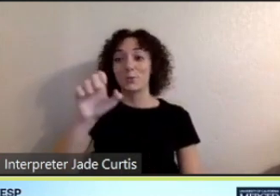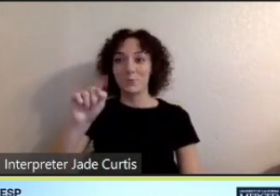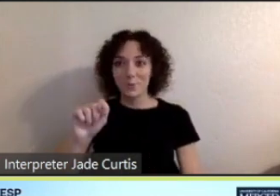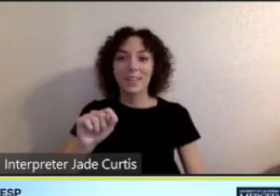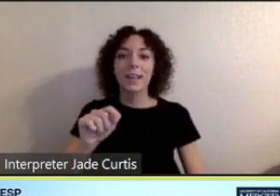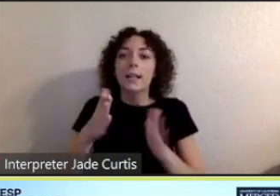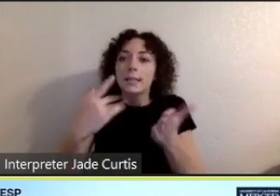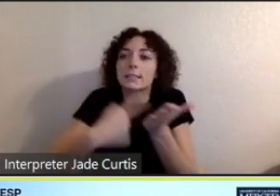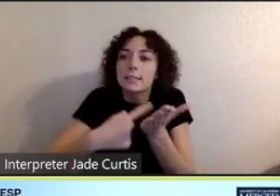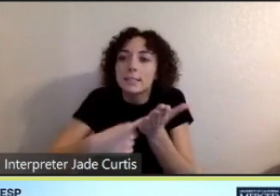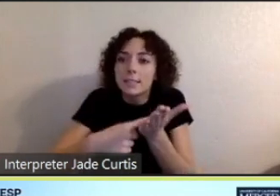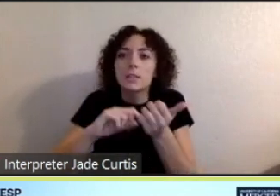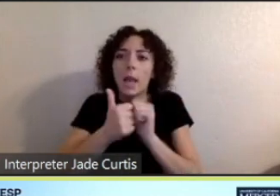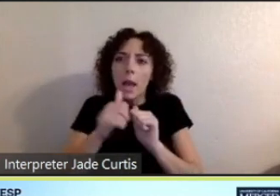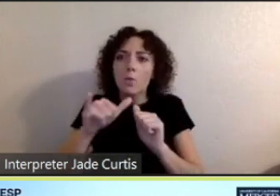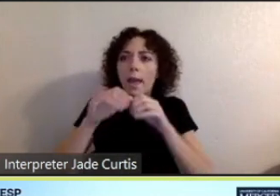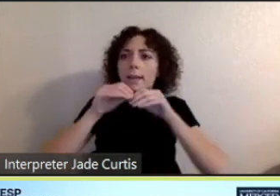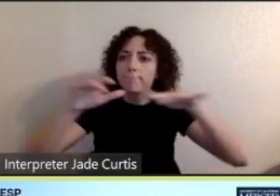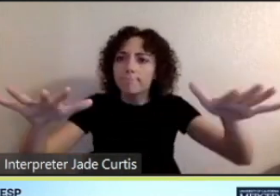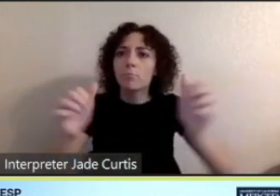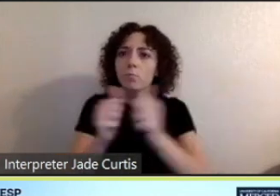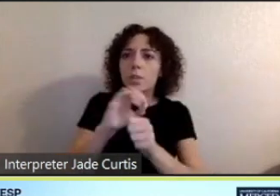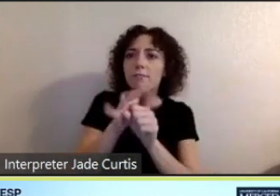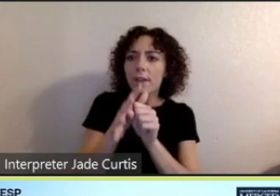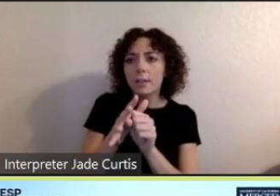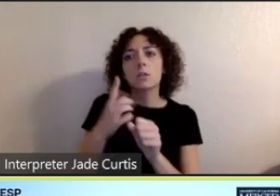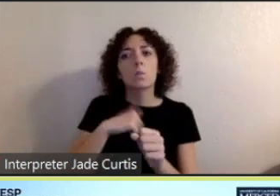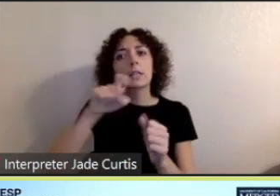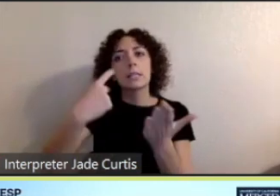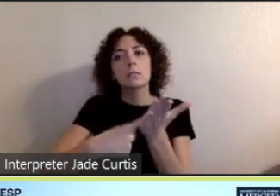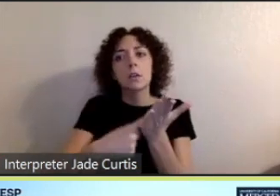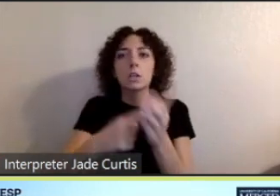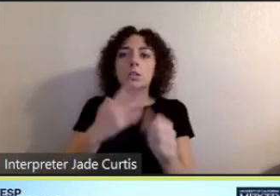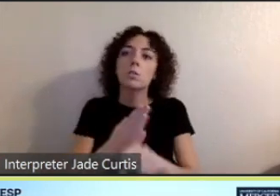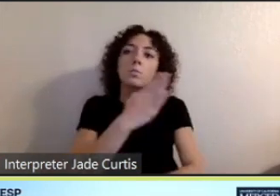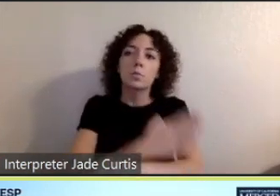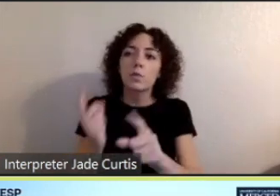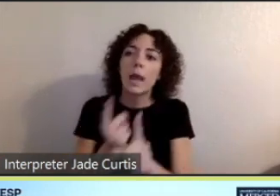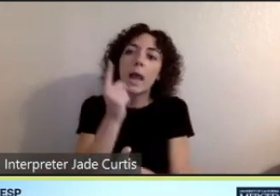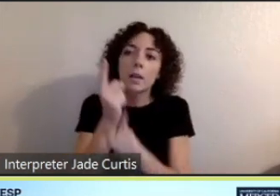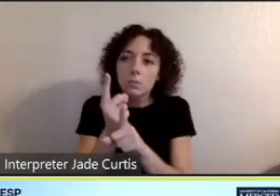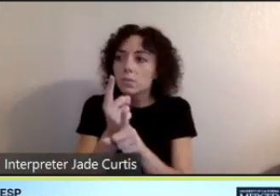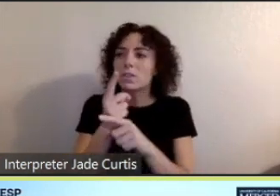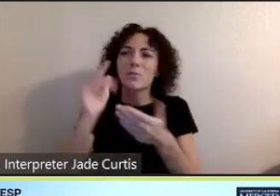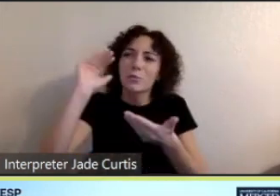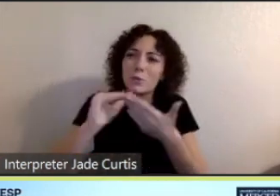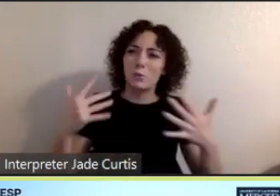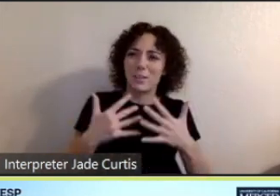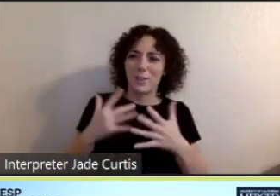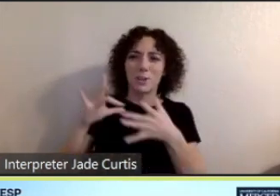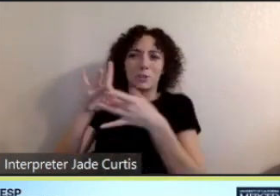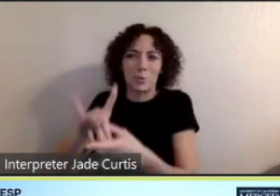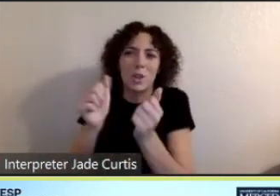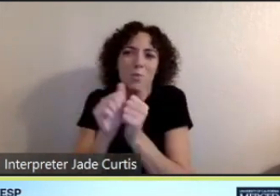other viruses. A discussion is needed to improve accuracy and reduce fear associated with the term." Back then,